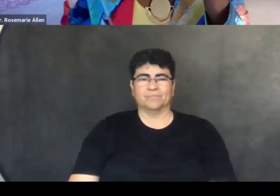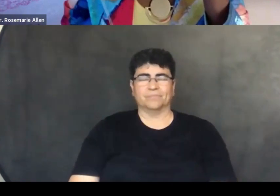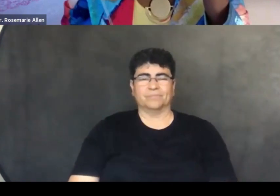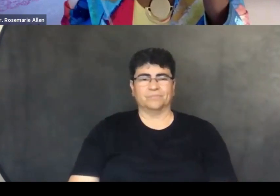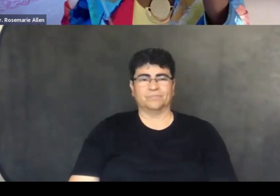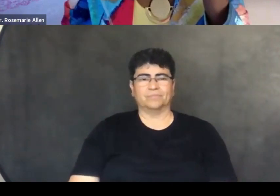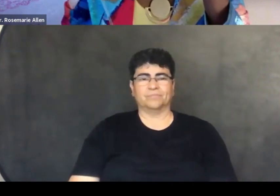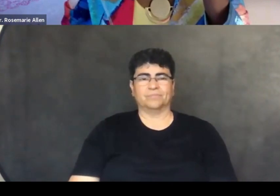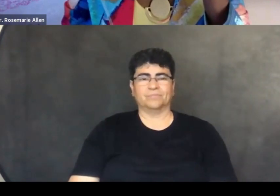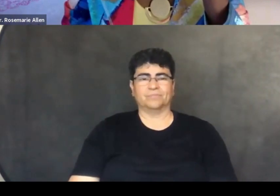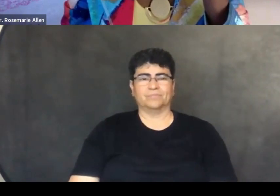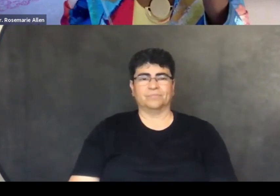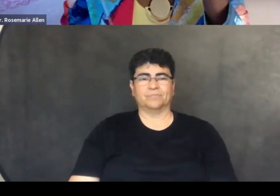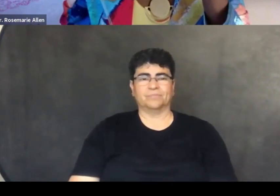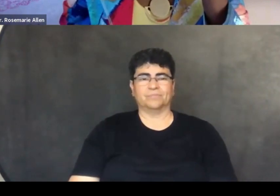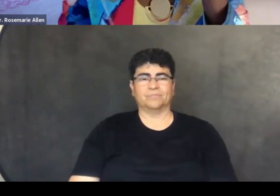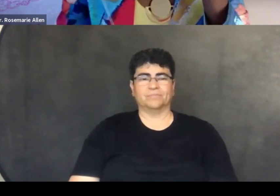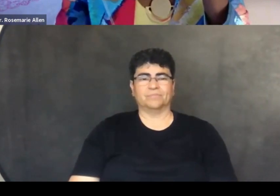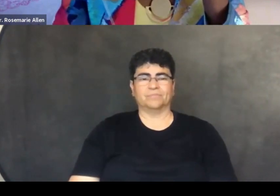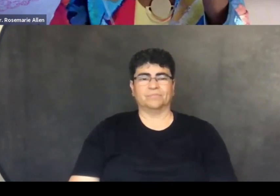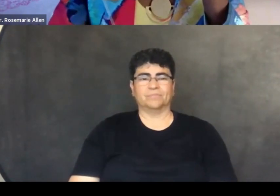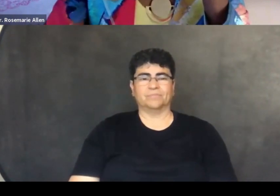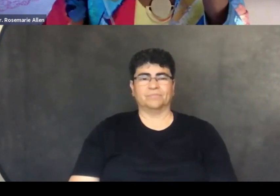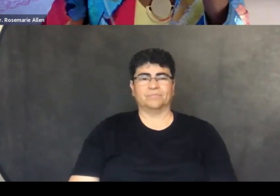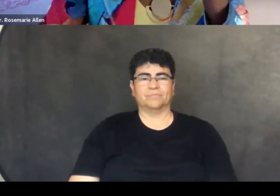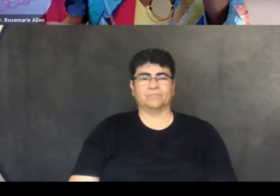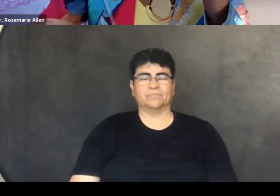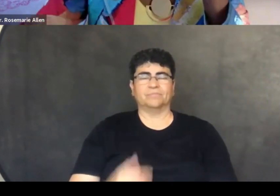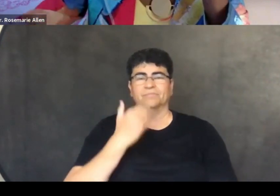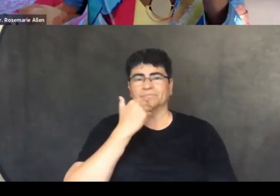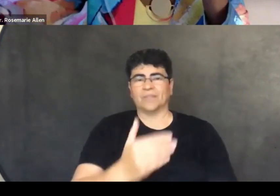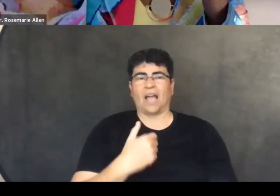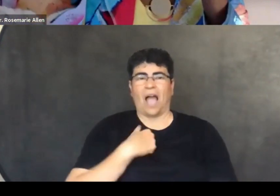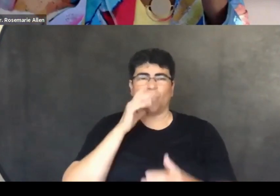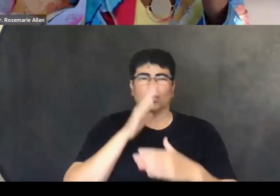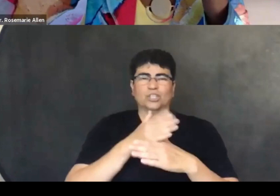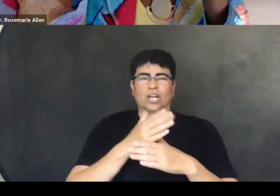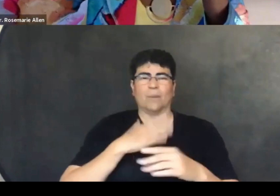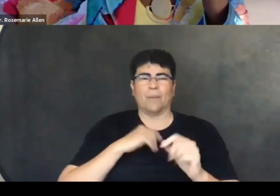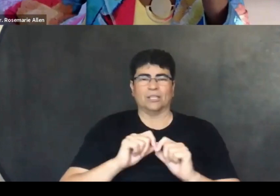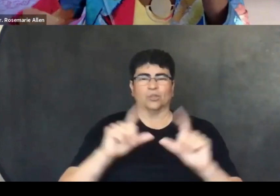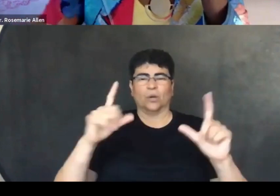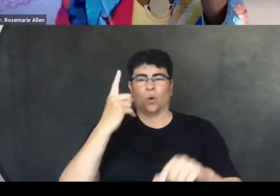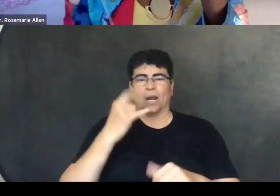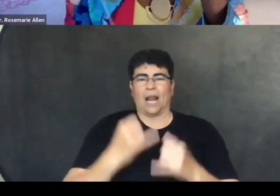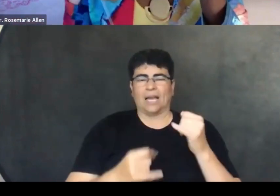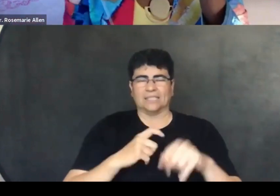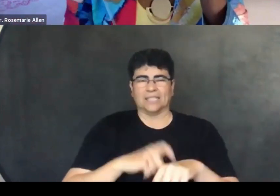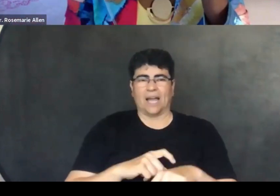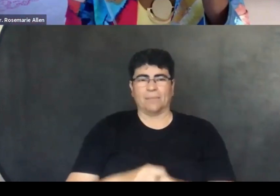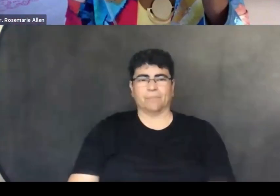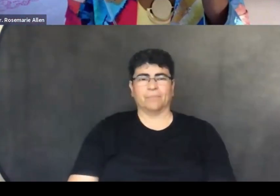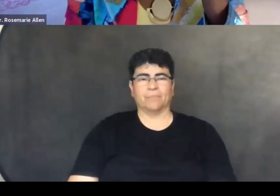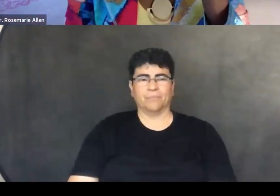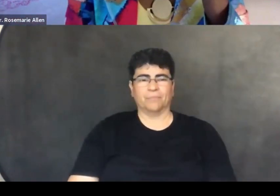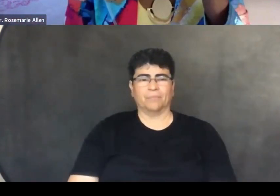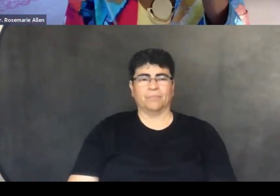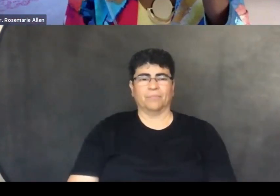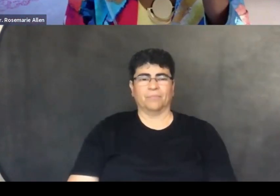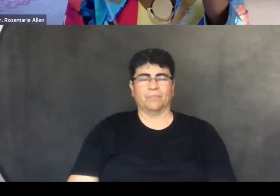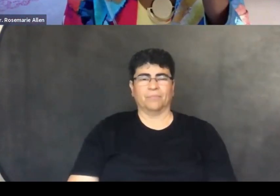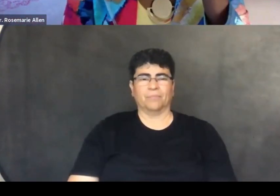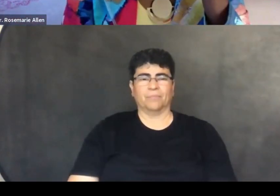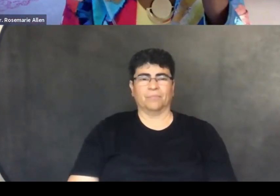Thank you, and thank you all. I'm gonna share my screen one last time just to show